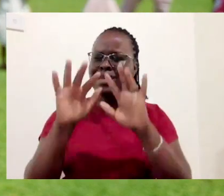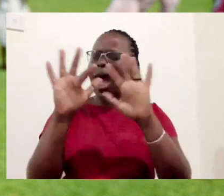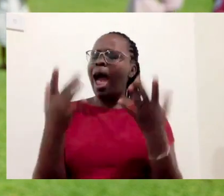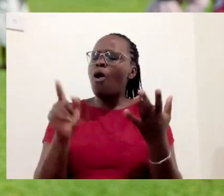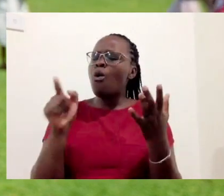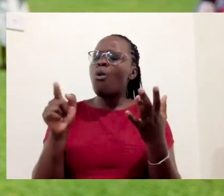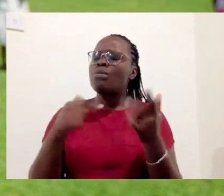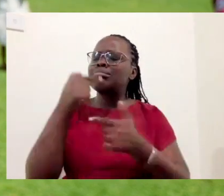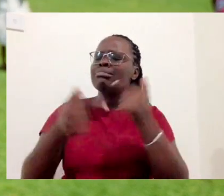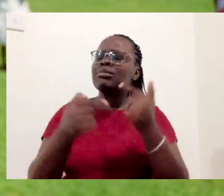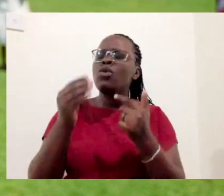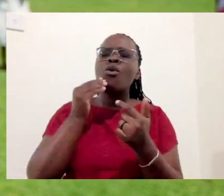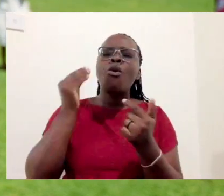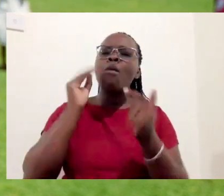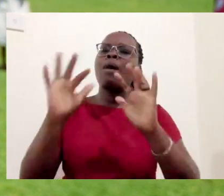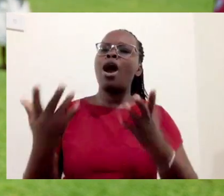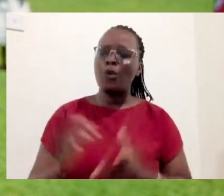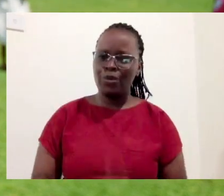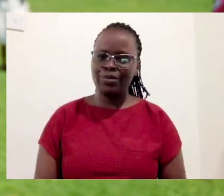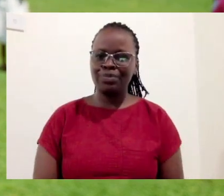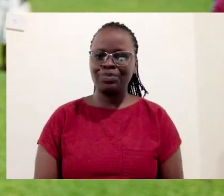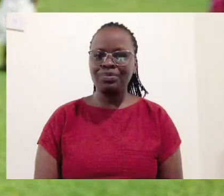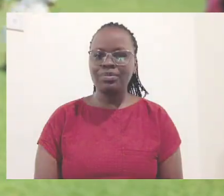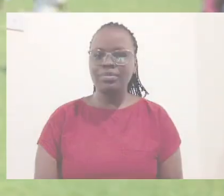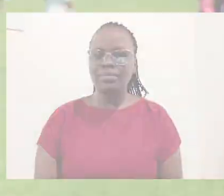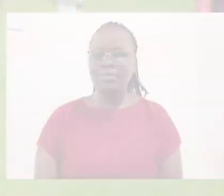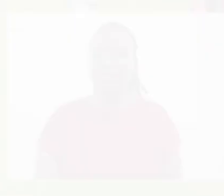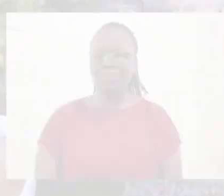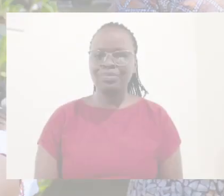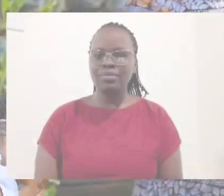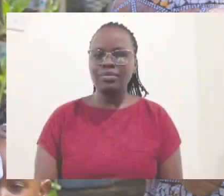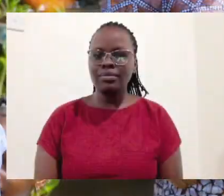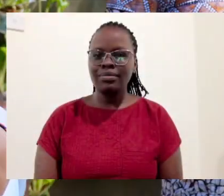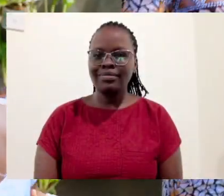day. But how exactly can they do this at home with their kids?